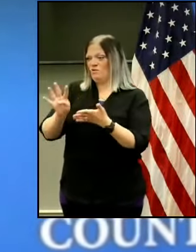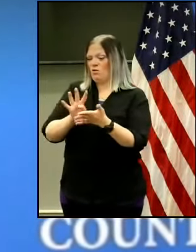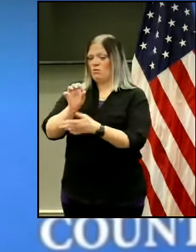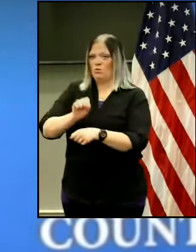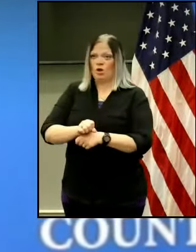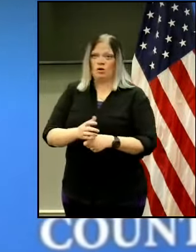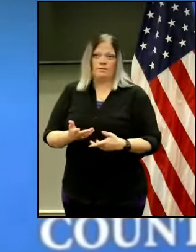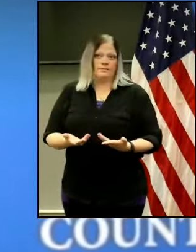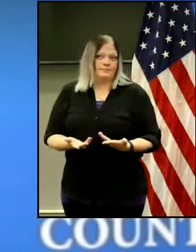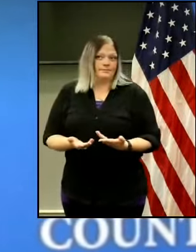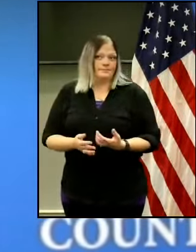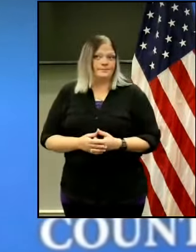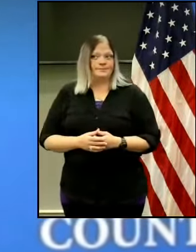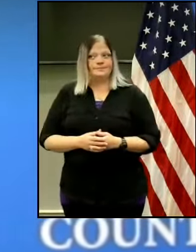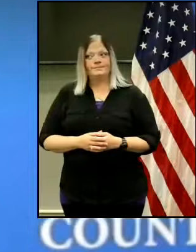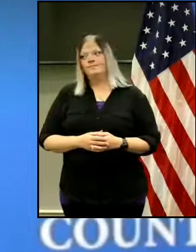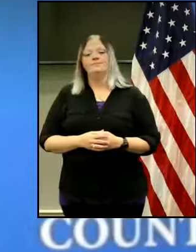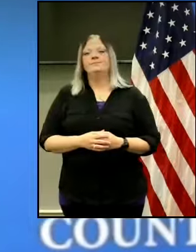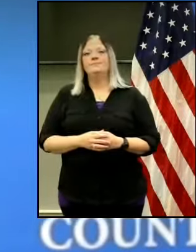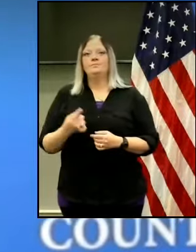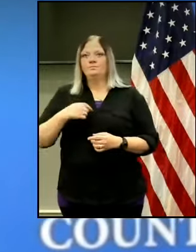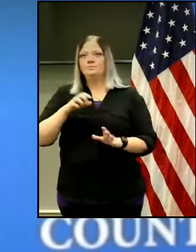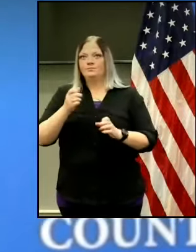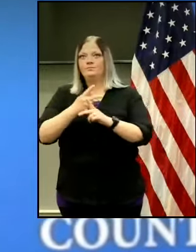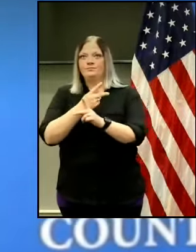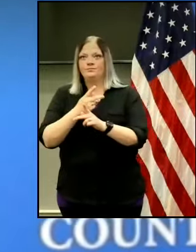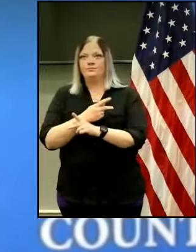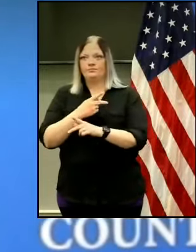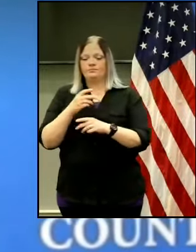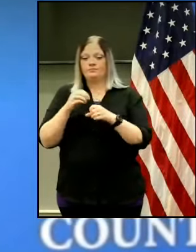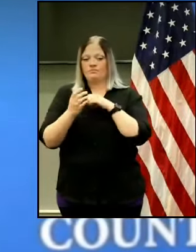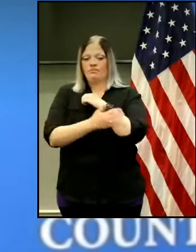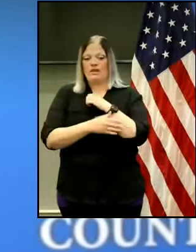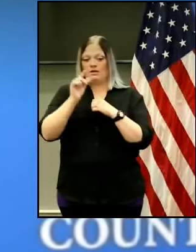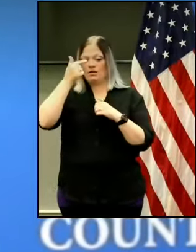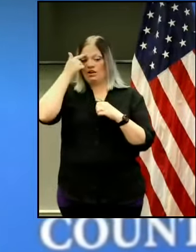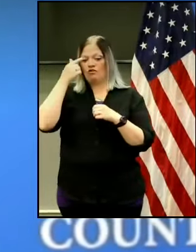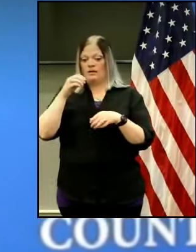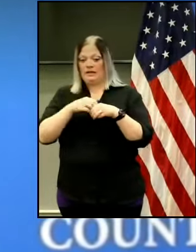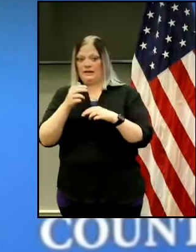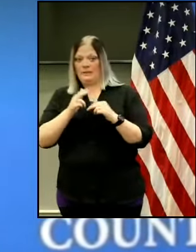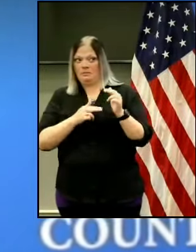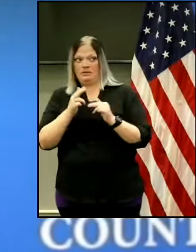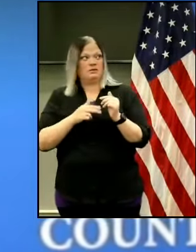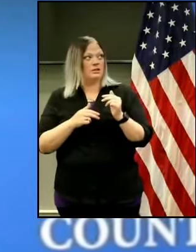work. And we can figure that out in county government when they're in the building by